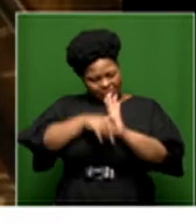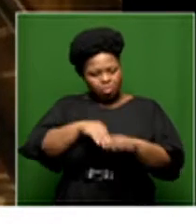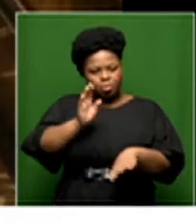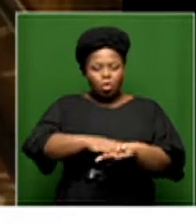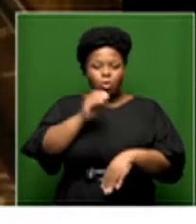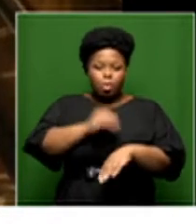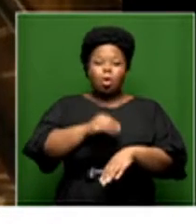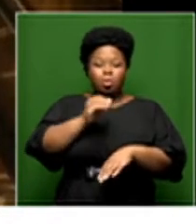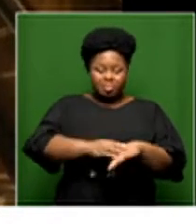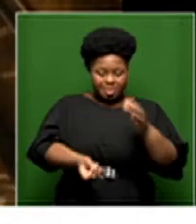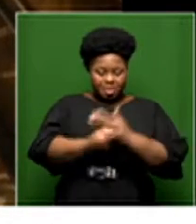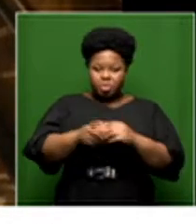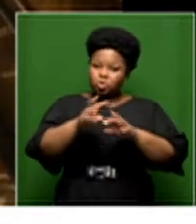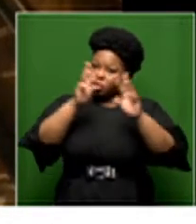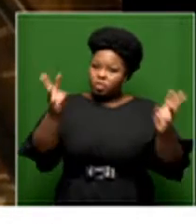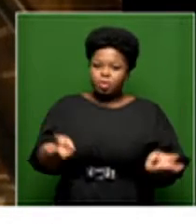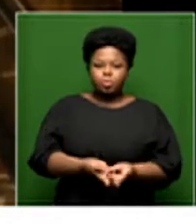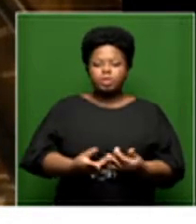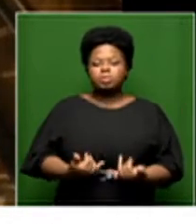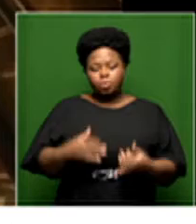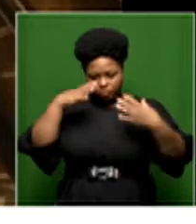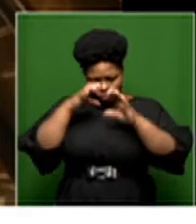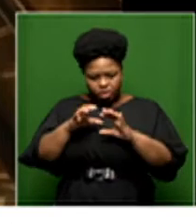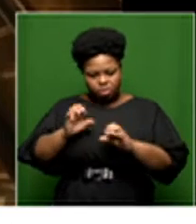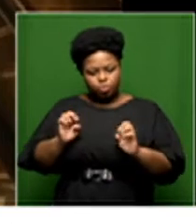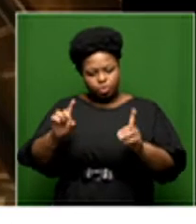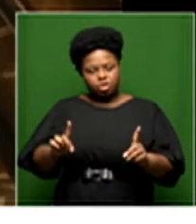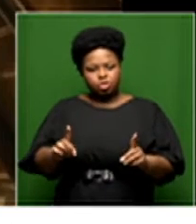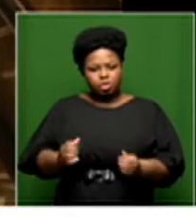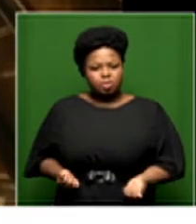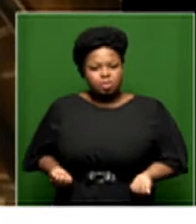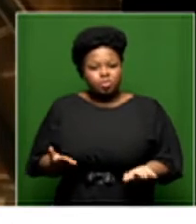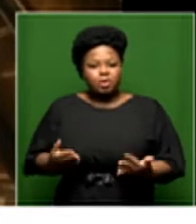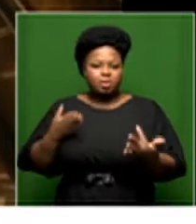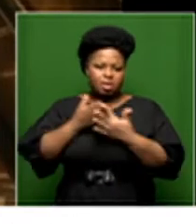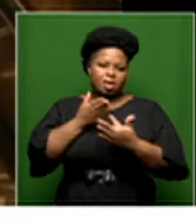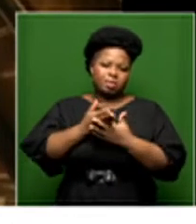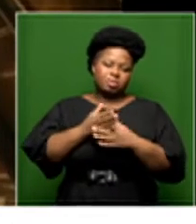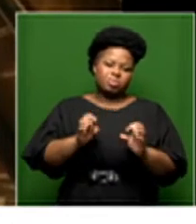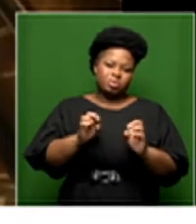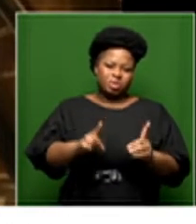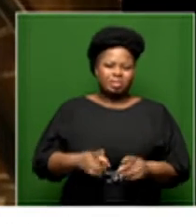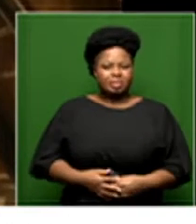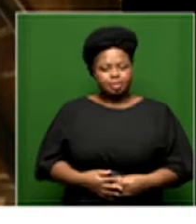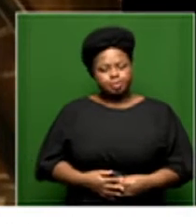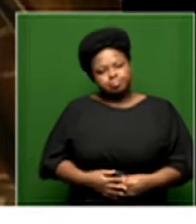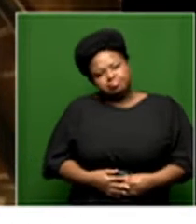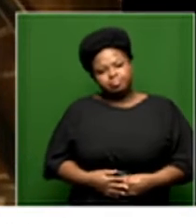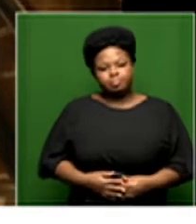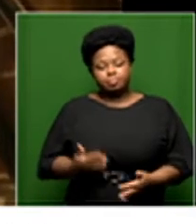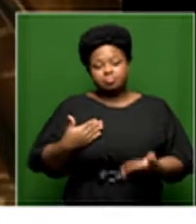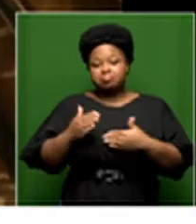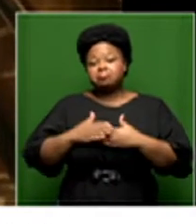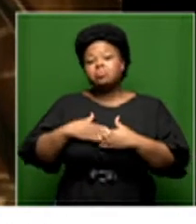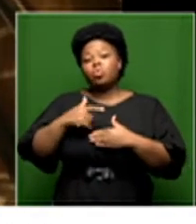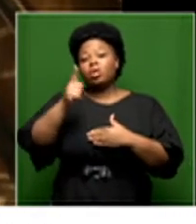of the problems that we have around the world. And through focusing on education and providing access to education, over